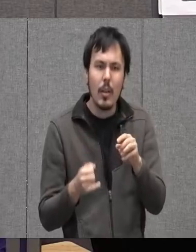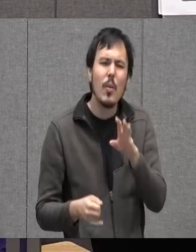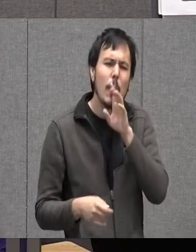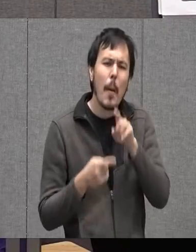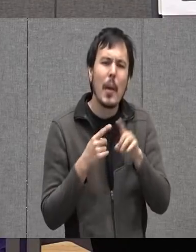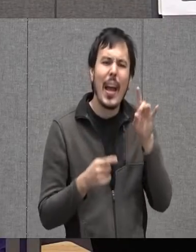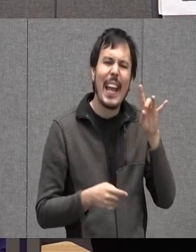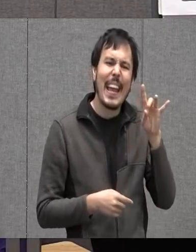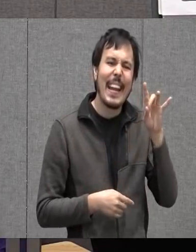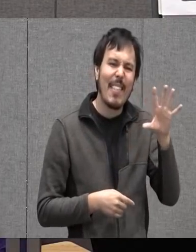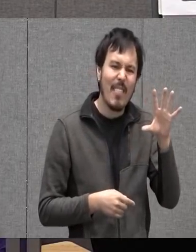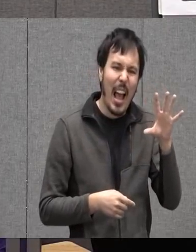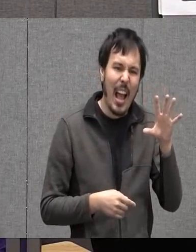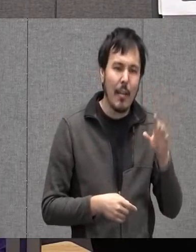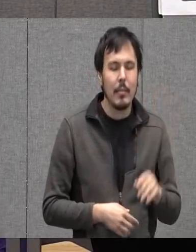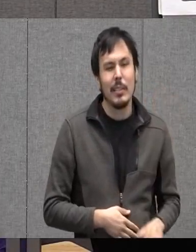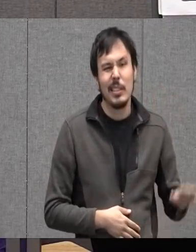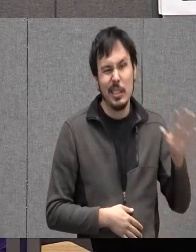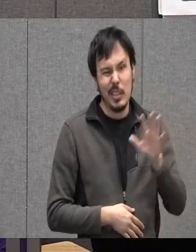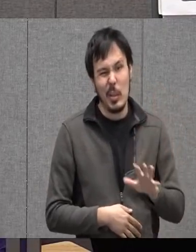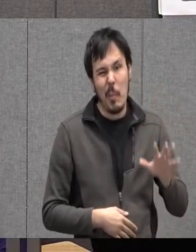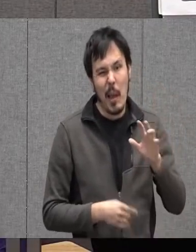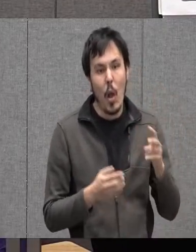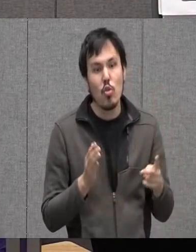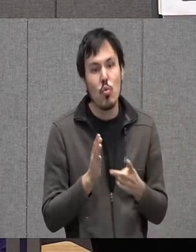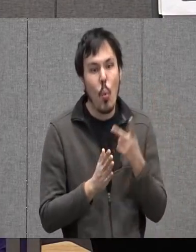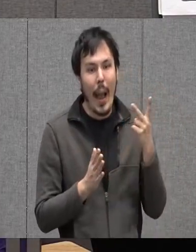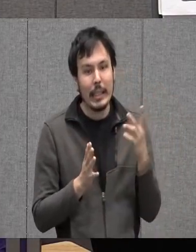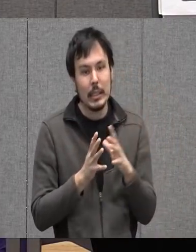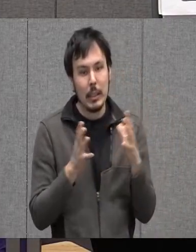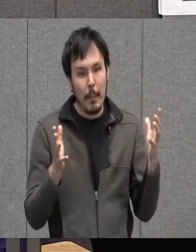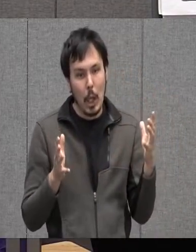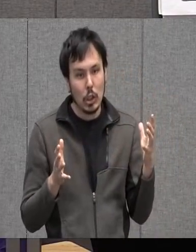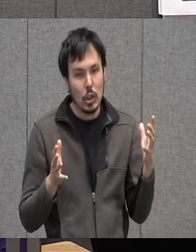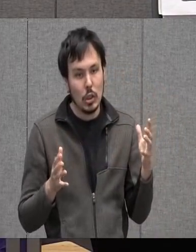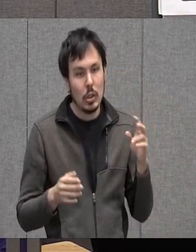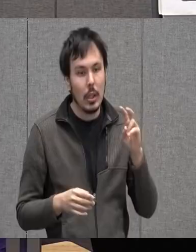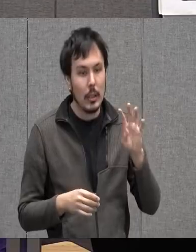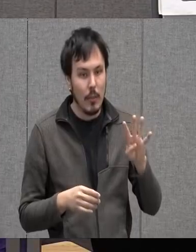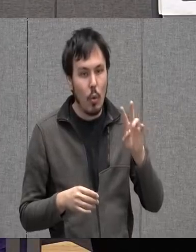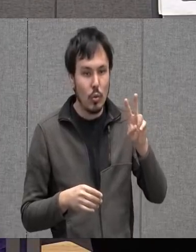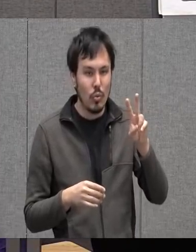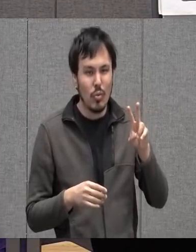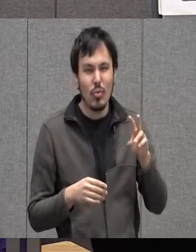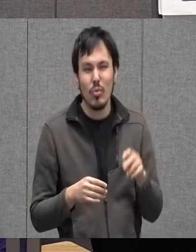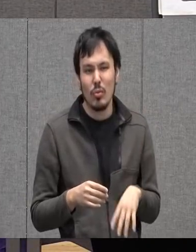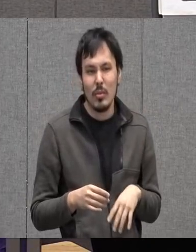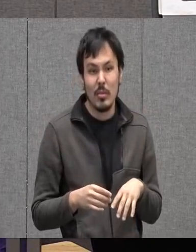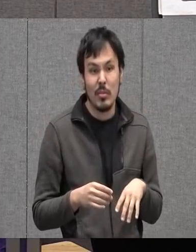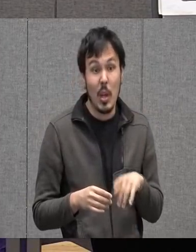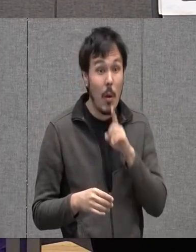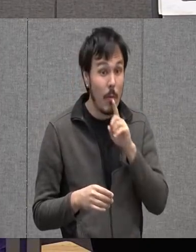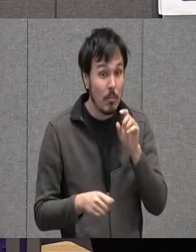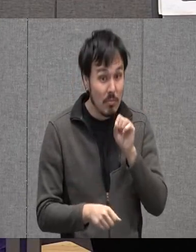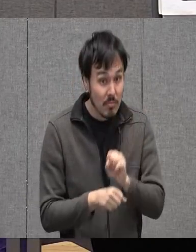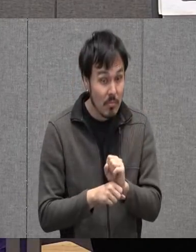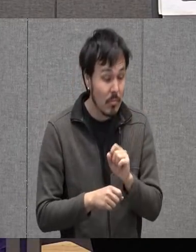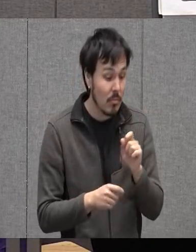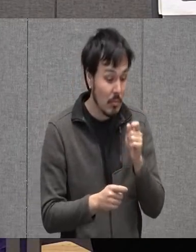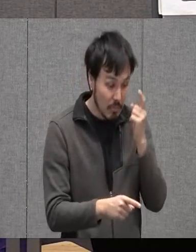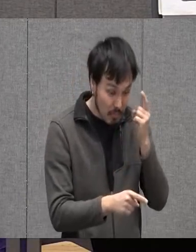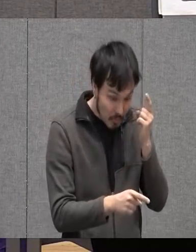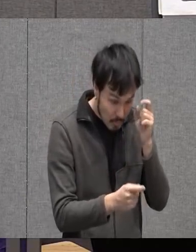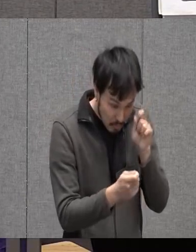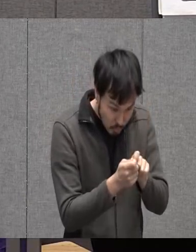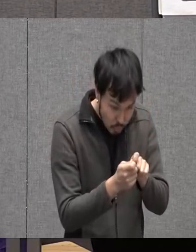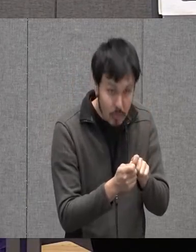85 was about twice as more, double 42. Not quite, but about. And that's where